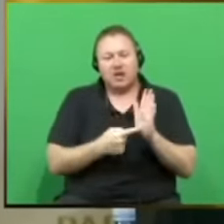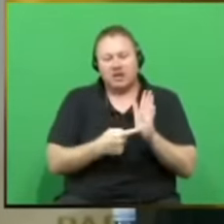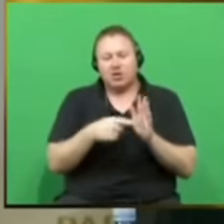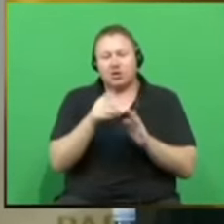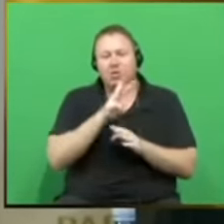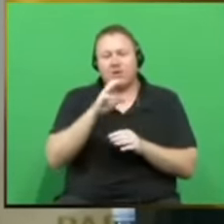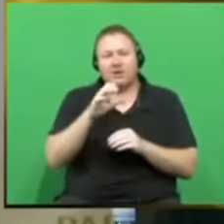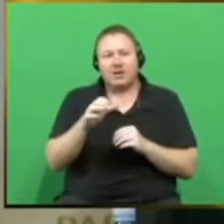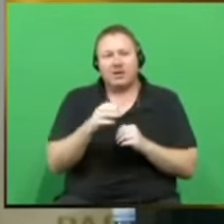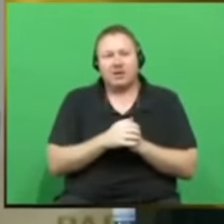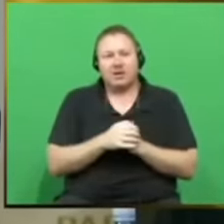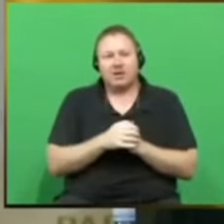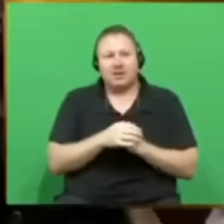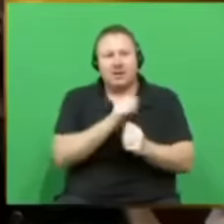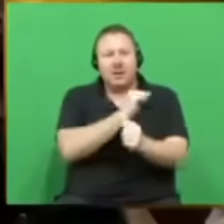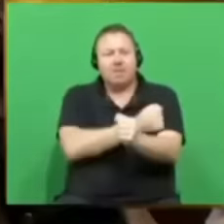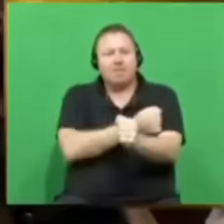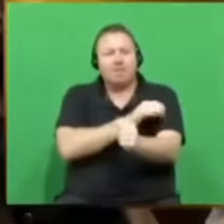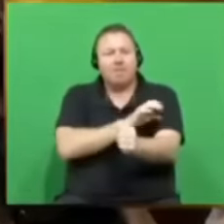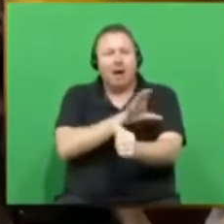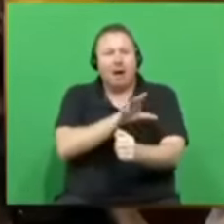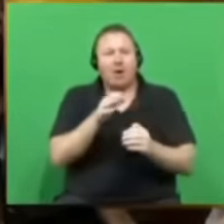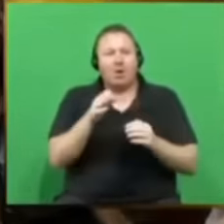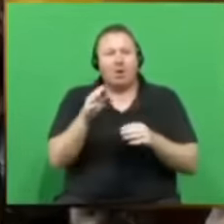Western Cape called the Powers Bill.